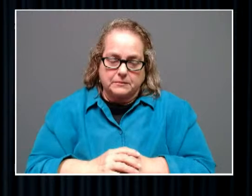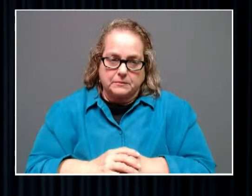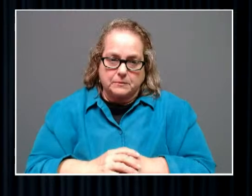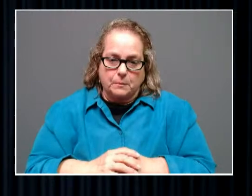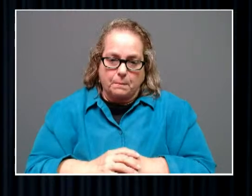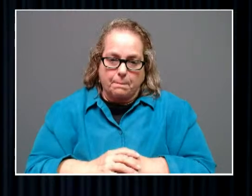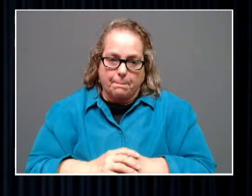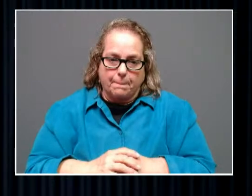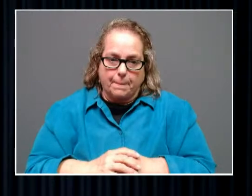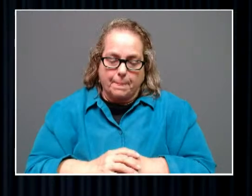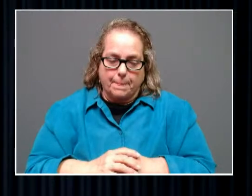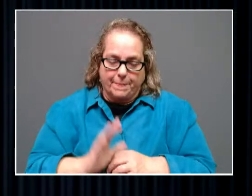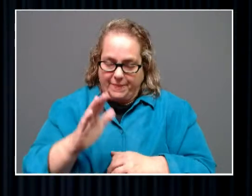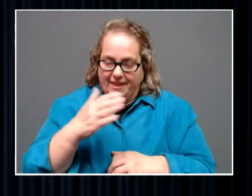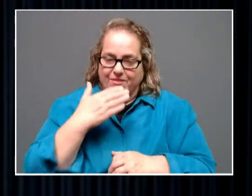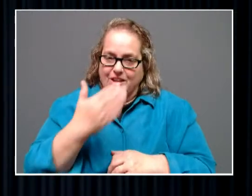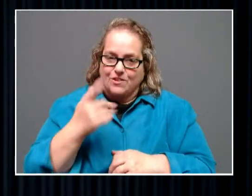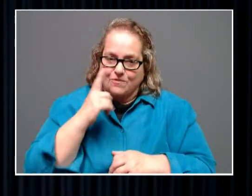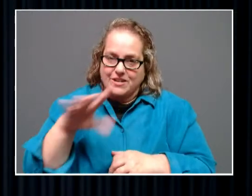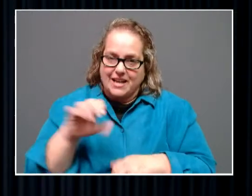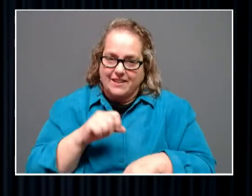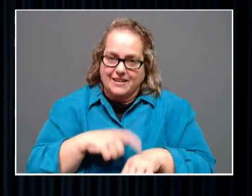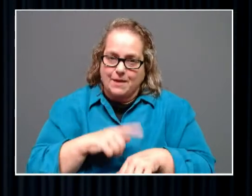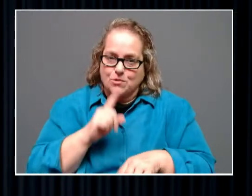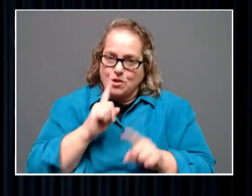Hey, sir, thank you for taking the time to talk to us today.